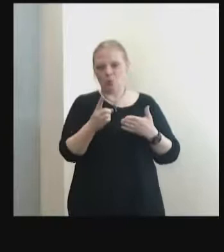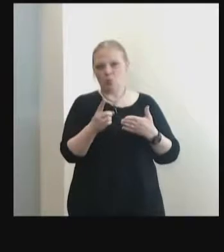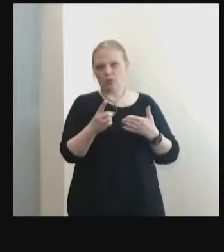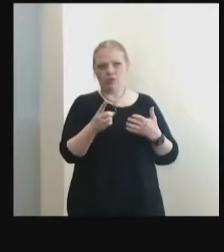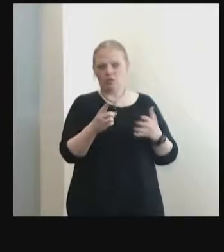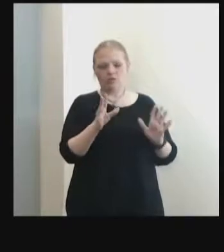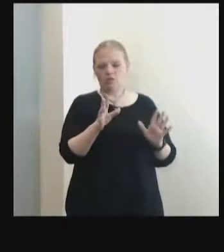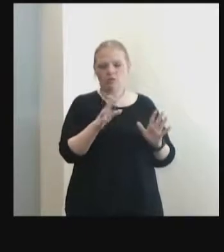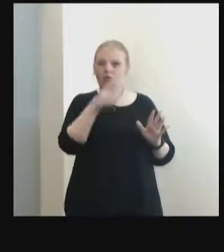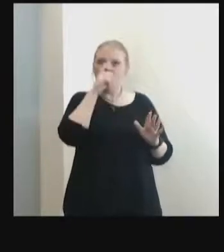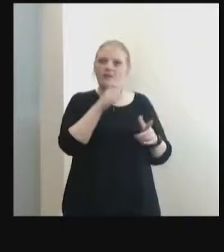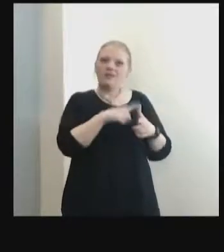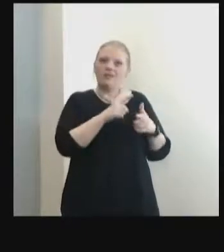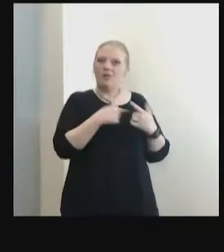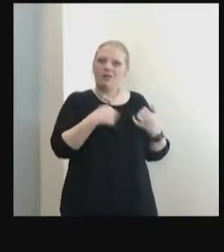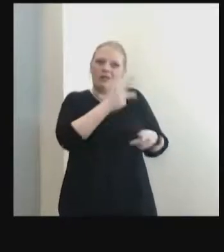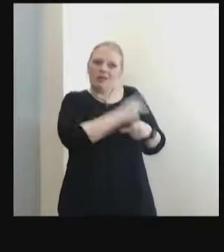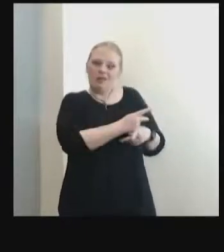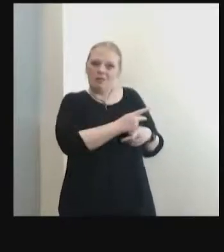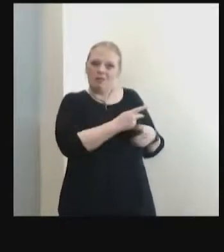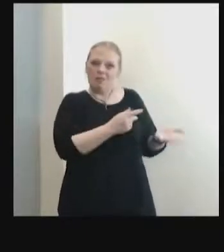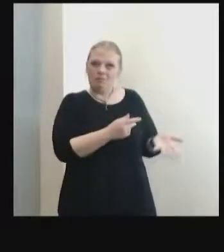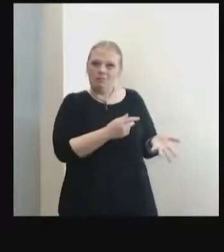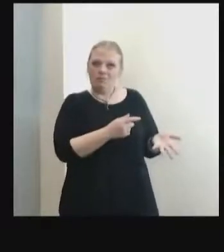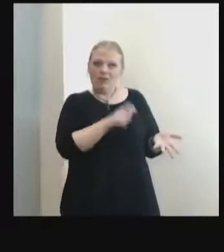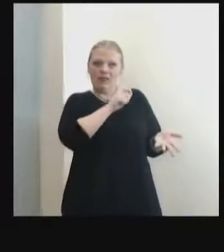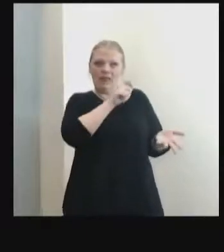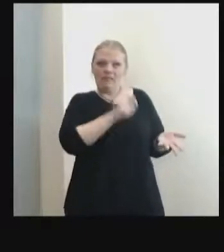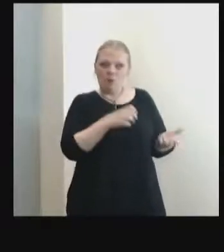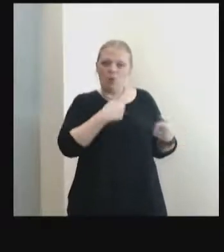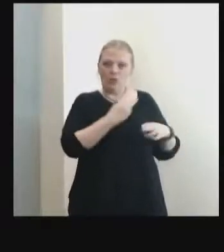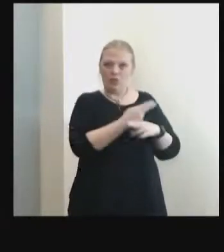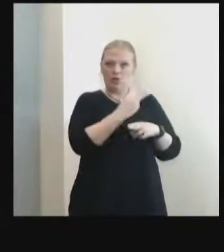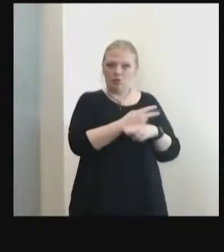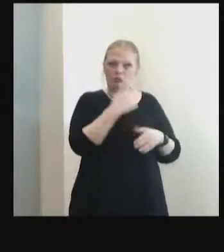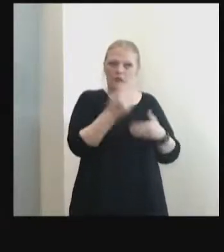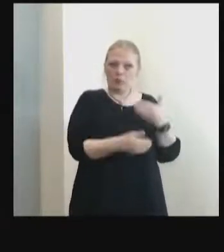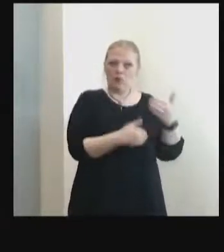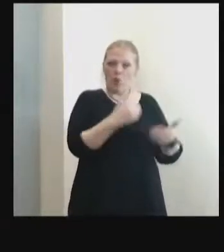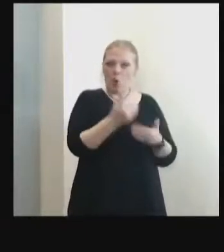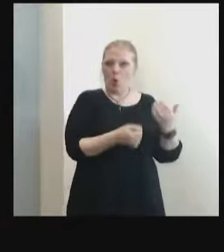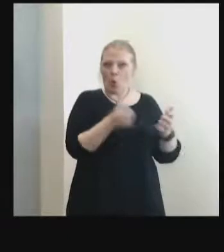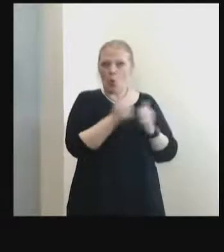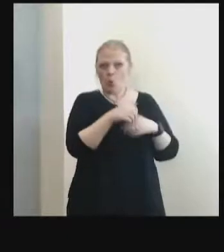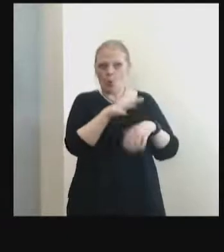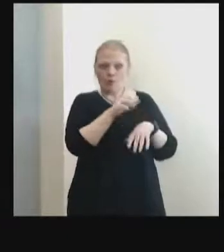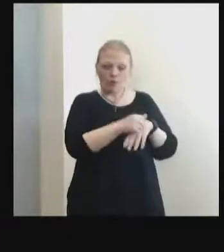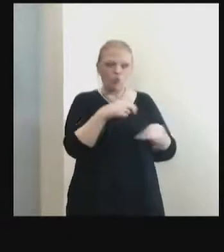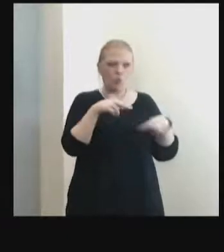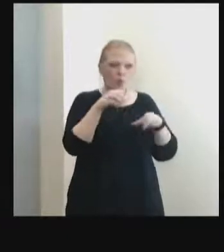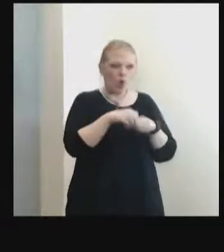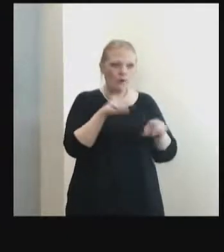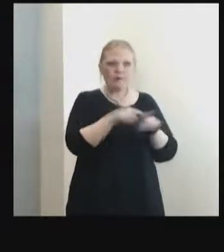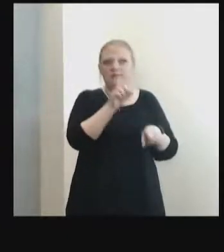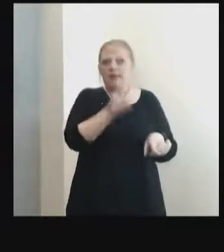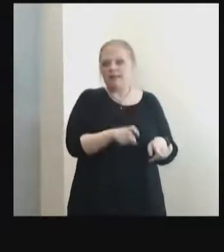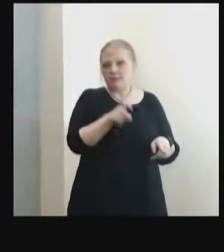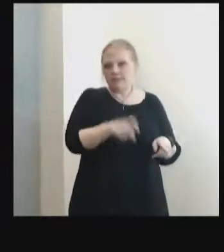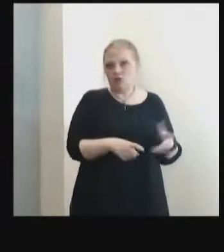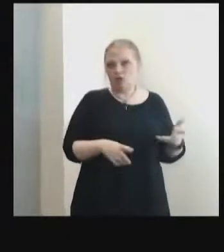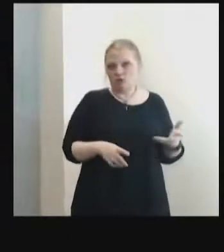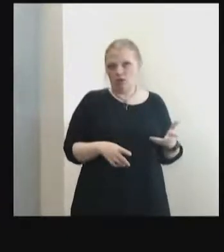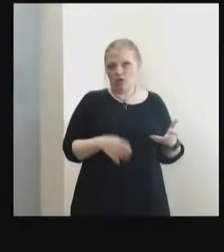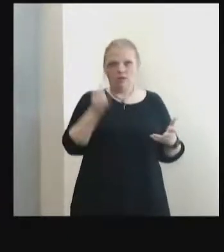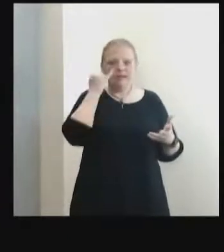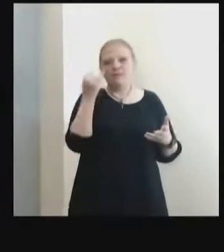keep those doses on hand, and therefore we can use them as we get appointments or walk-in clinics as necessary. And if by